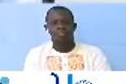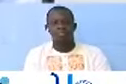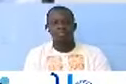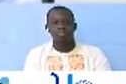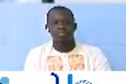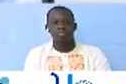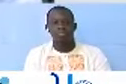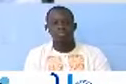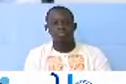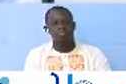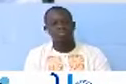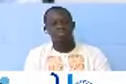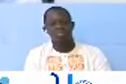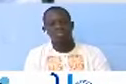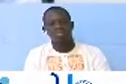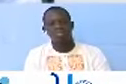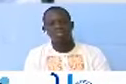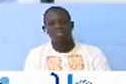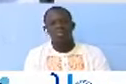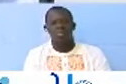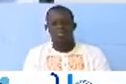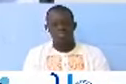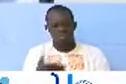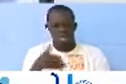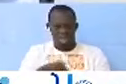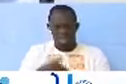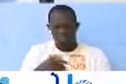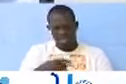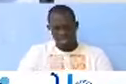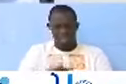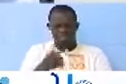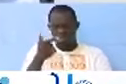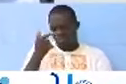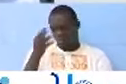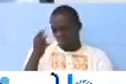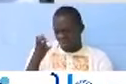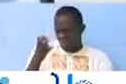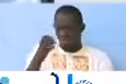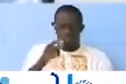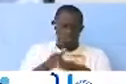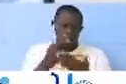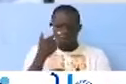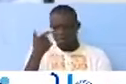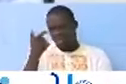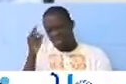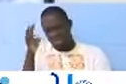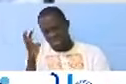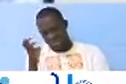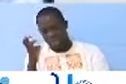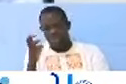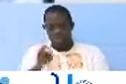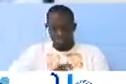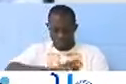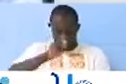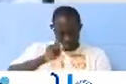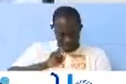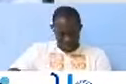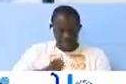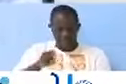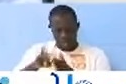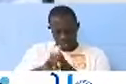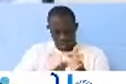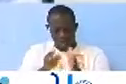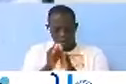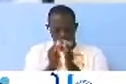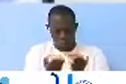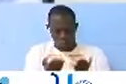it's 7:40 or 7:30 in Kasain. I arrive 7:40 to 7:30. I sign the book. I sign.